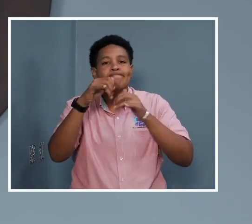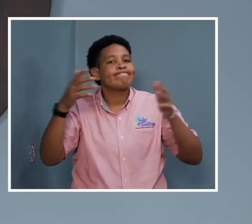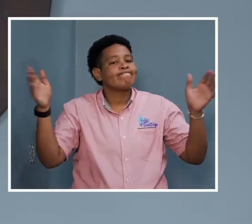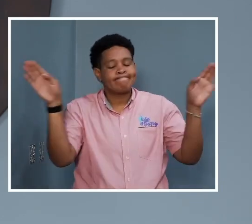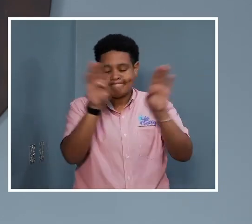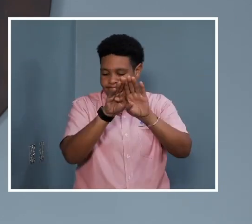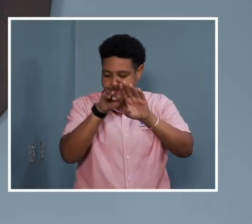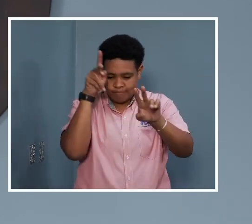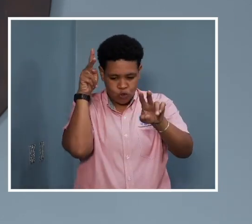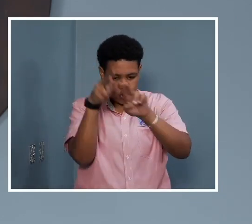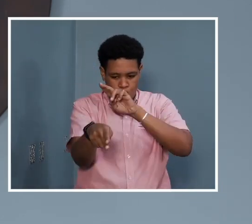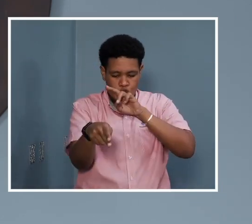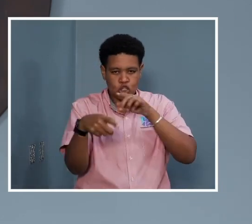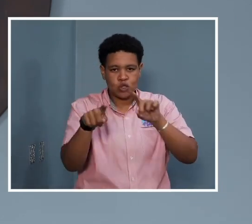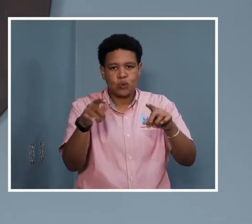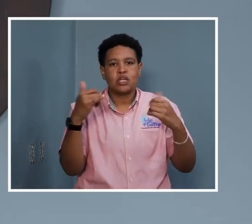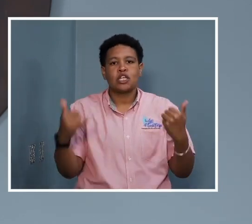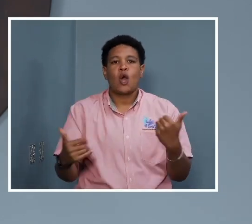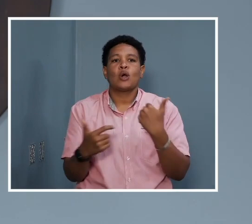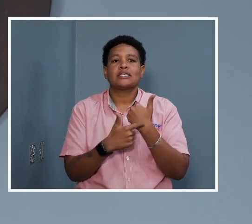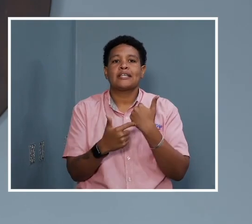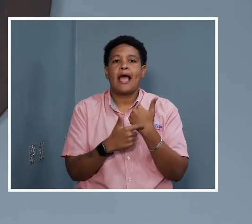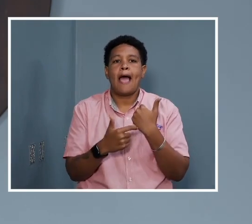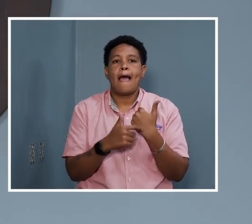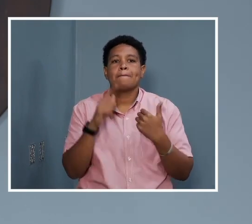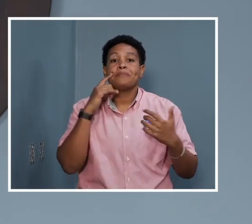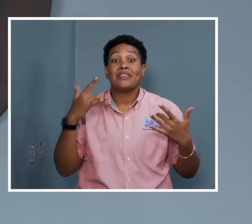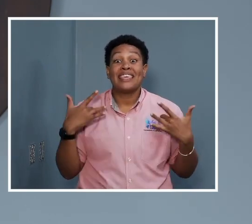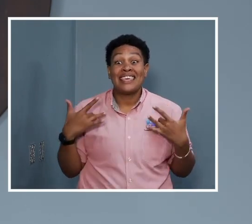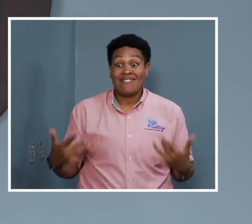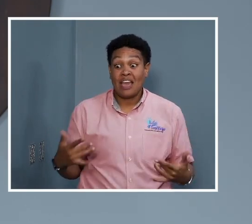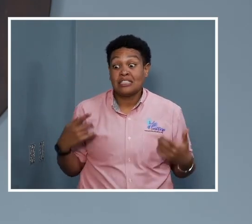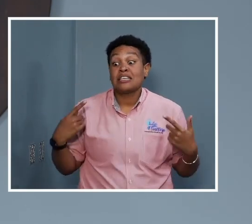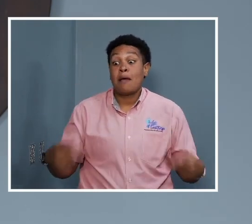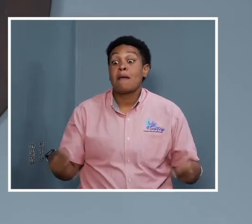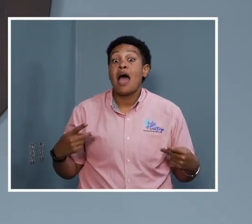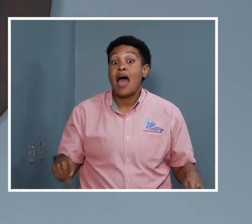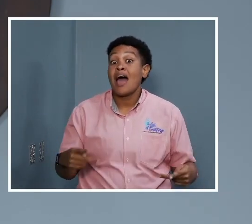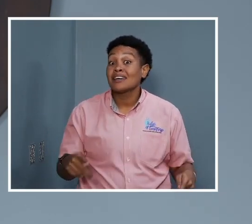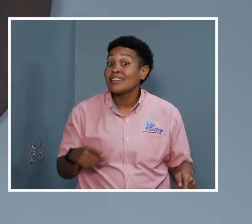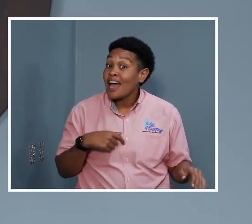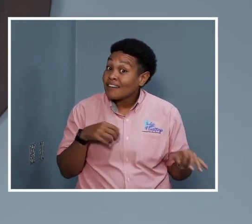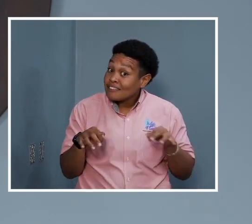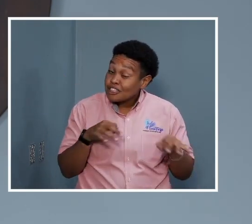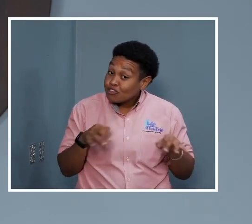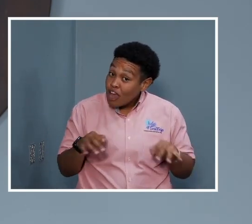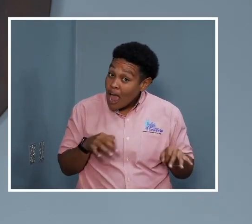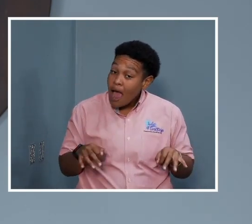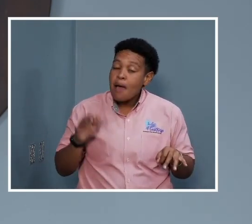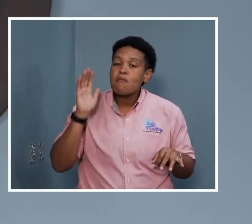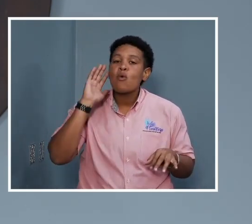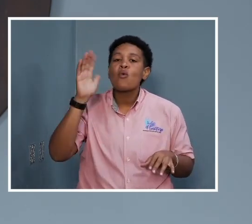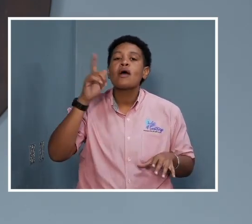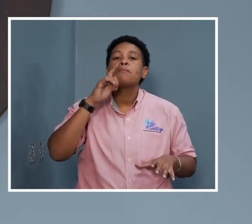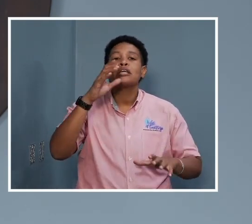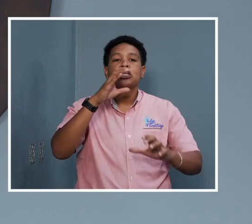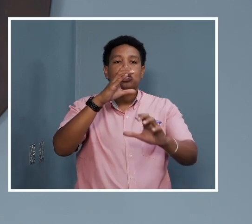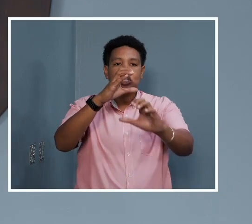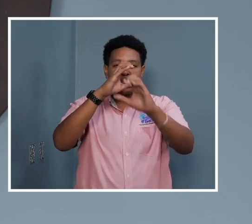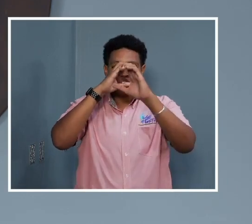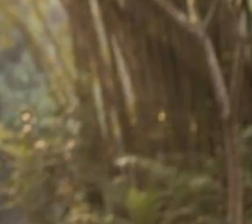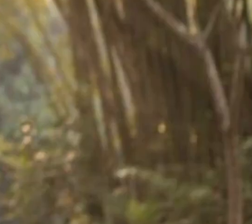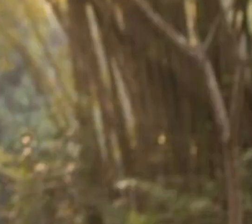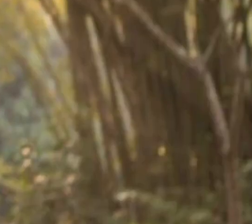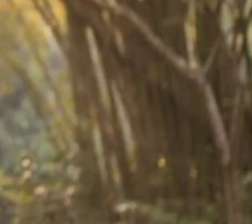permitted. During this period, events, as I have described, will be strictly